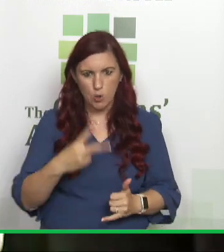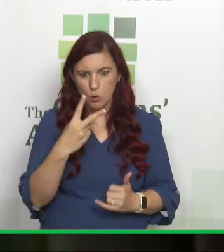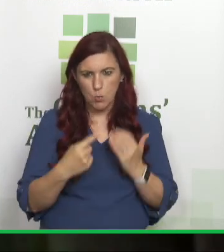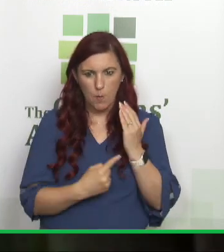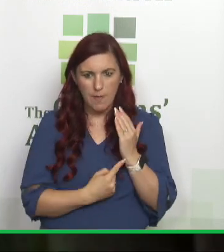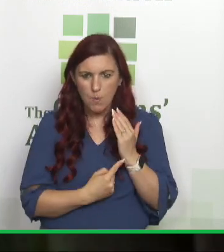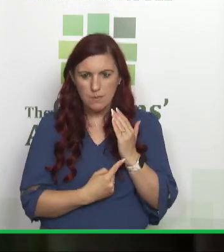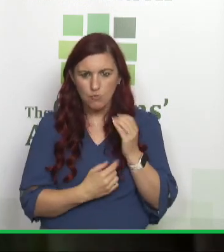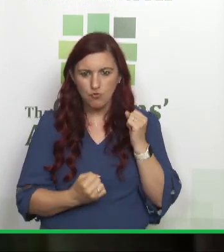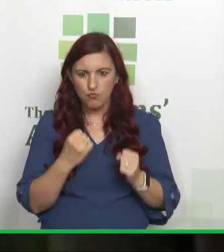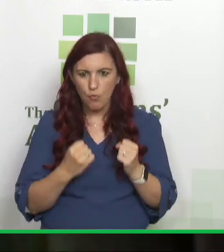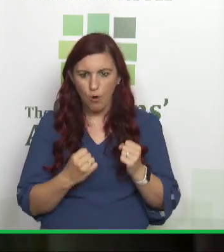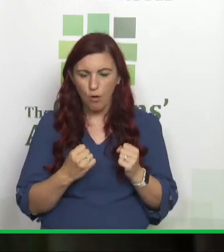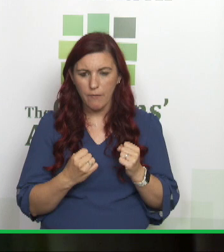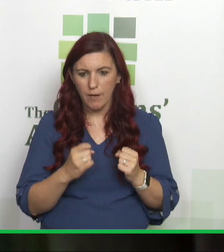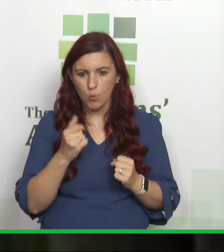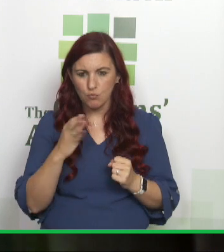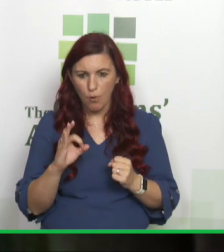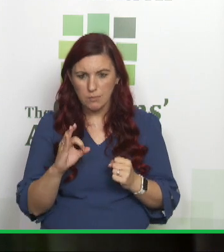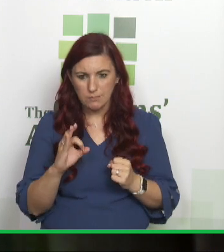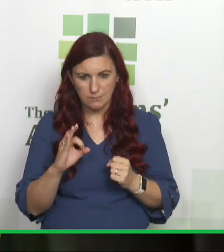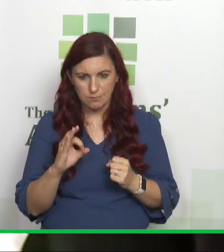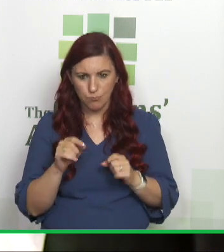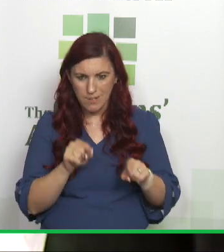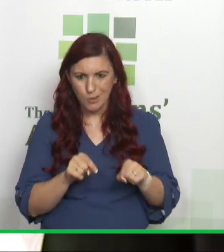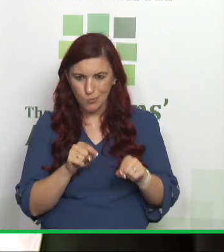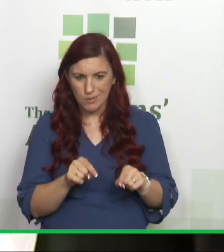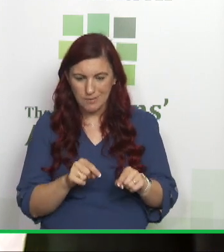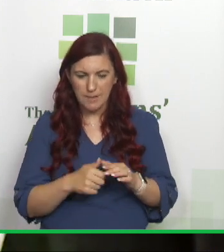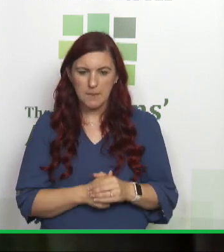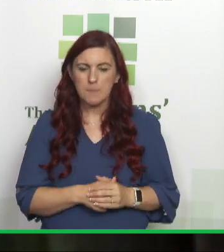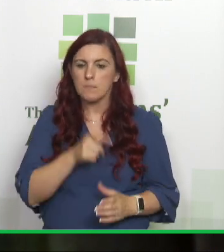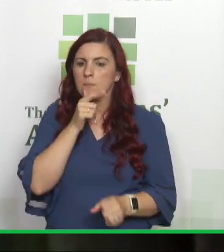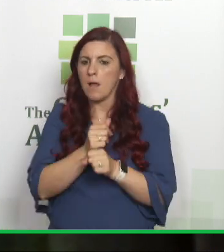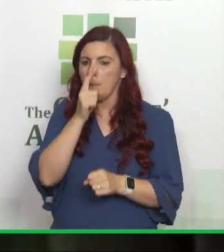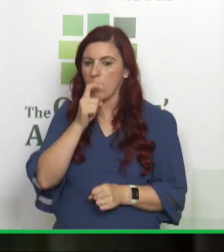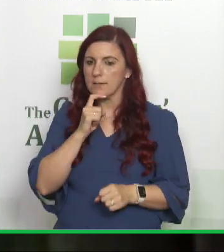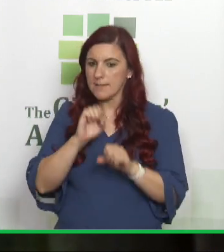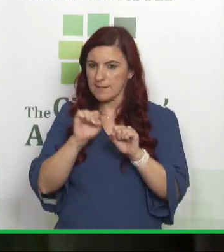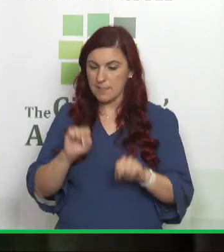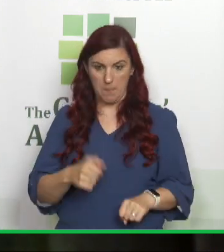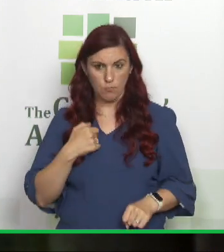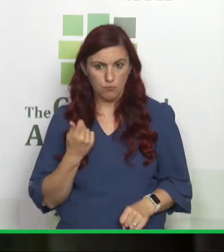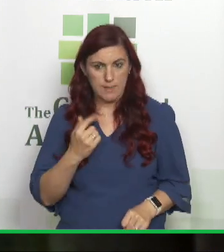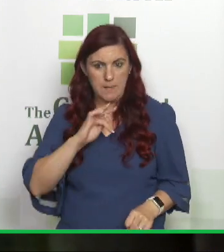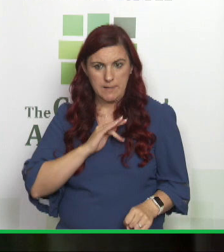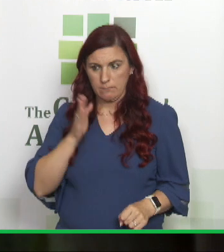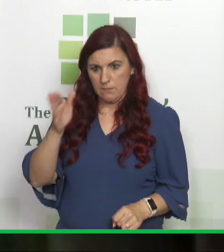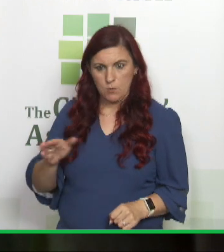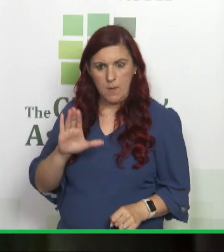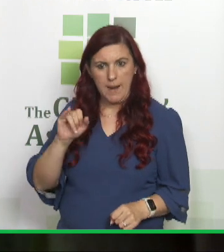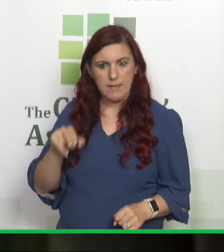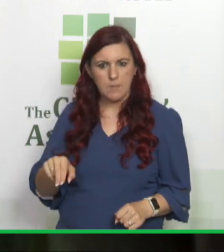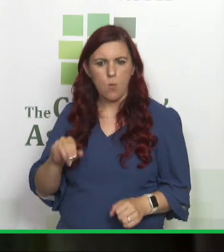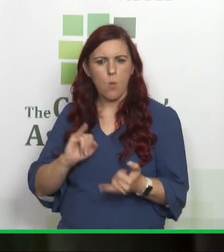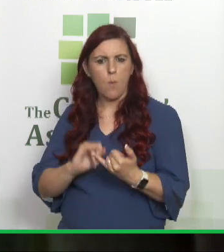driving prosecutions. In relation to the Portuguese model, I recently went to Lisbon and met those involved in running the